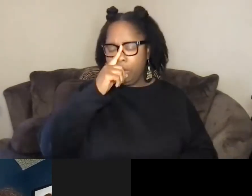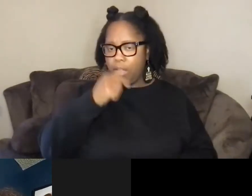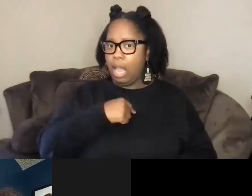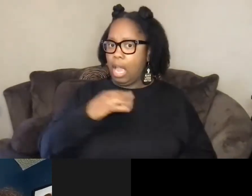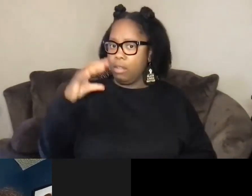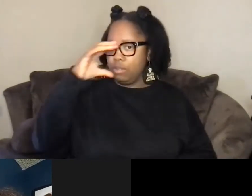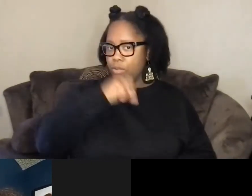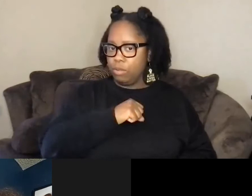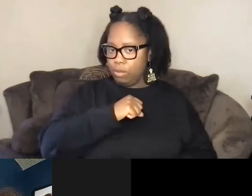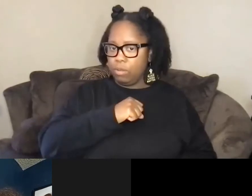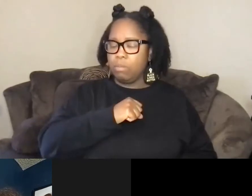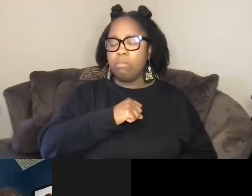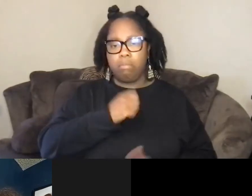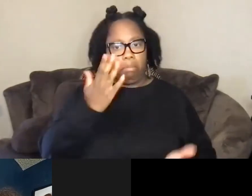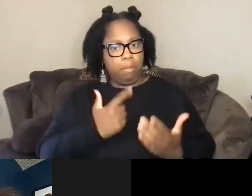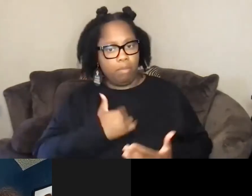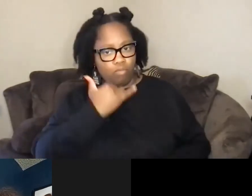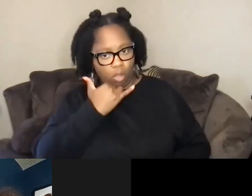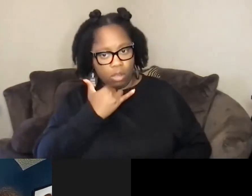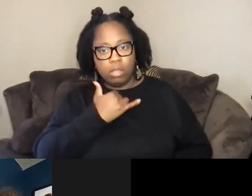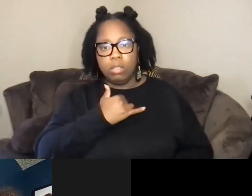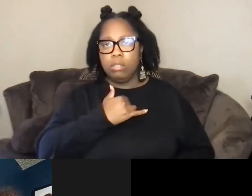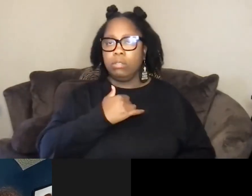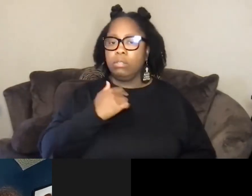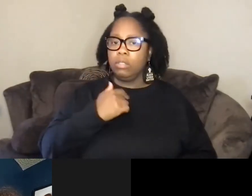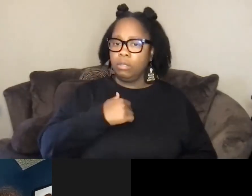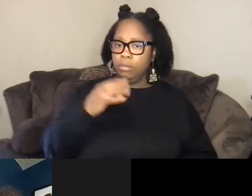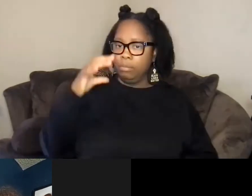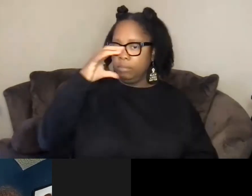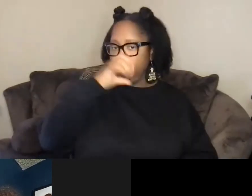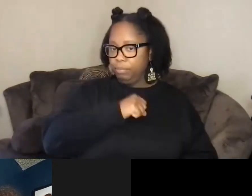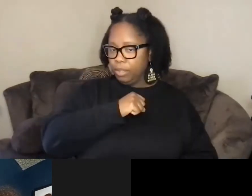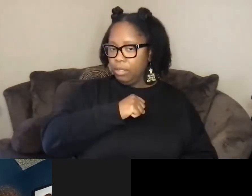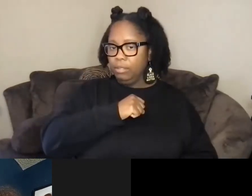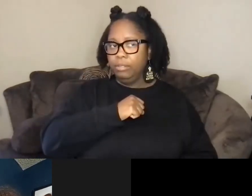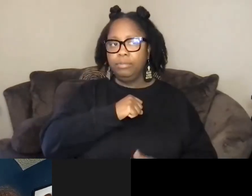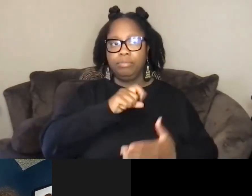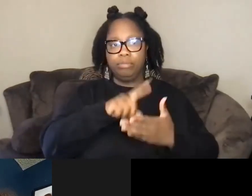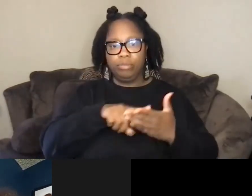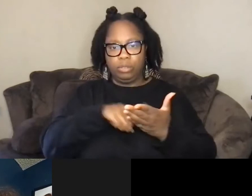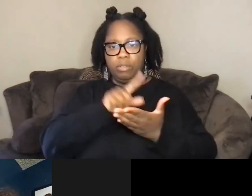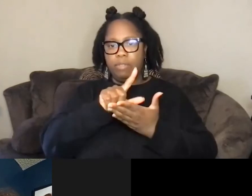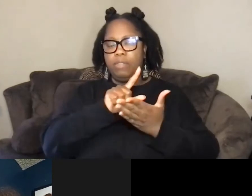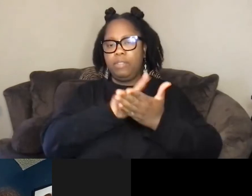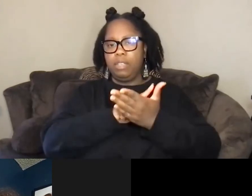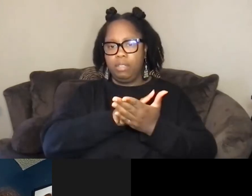assume, but I could be wrong about this, that accommodation laws would apply in that kind of situation.